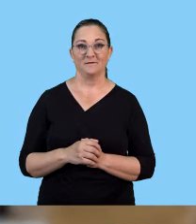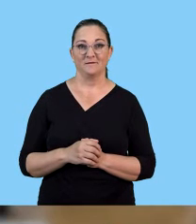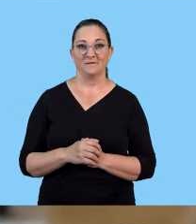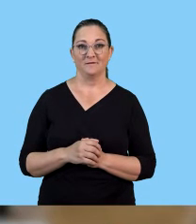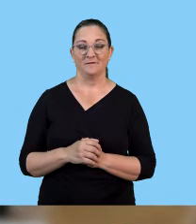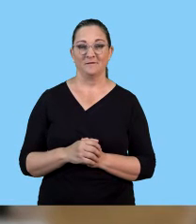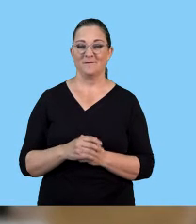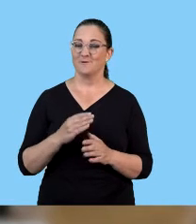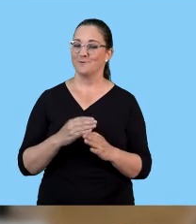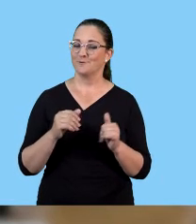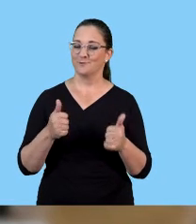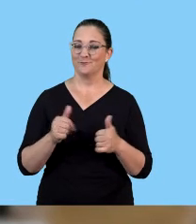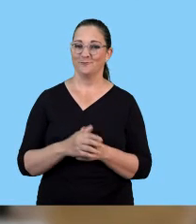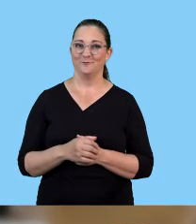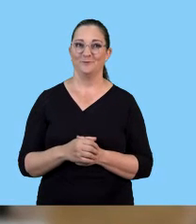Excellent work.